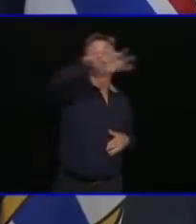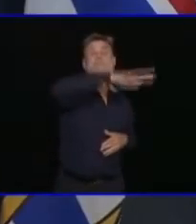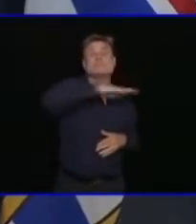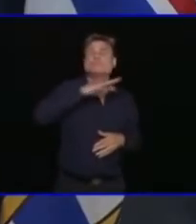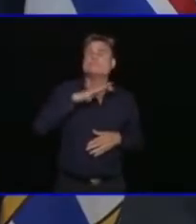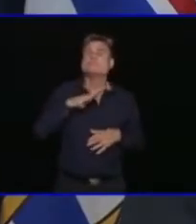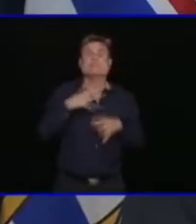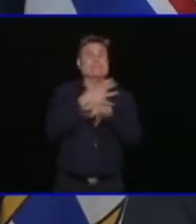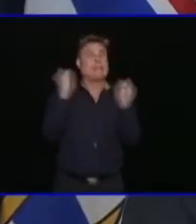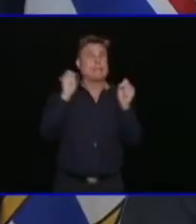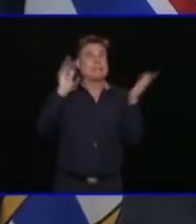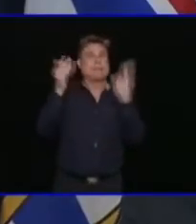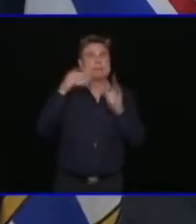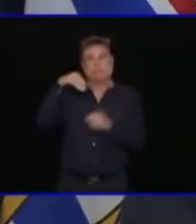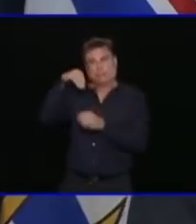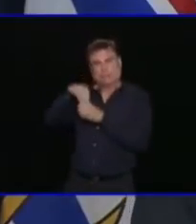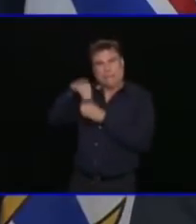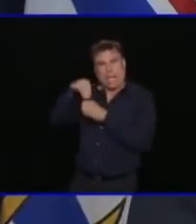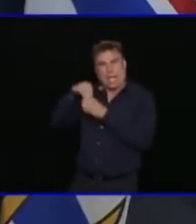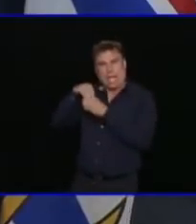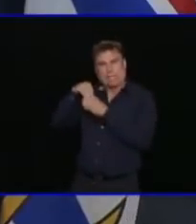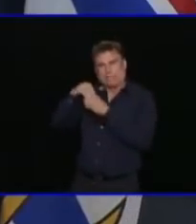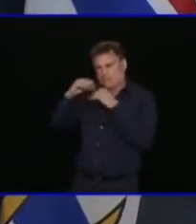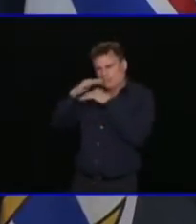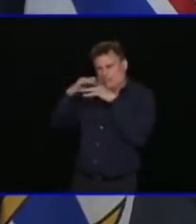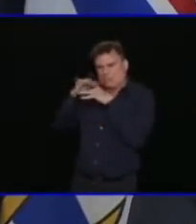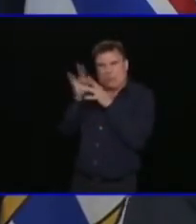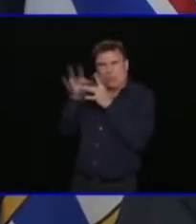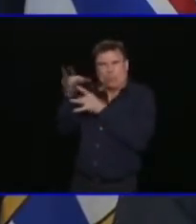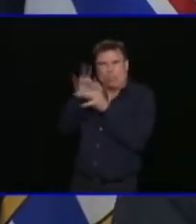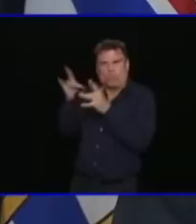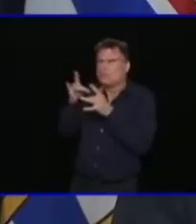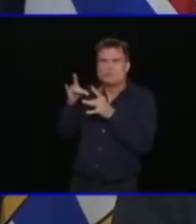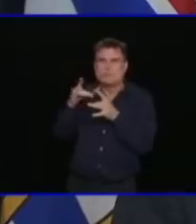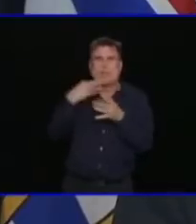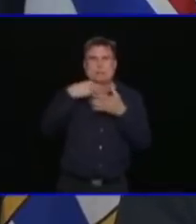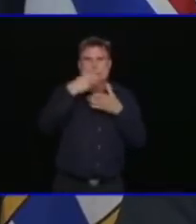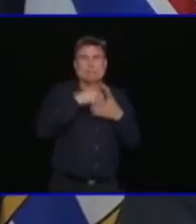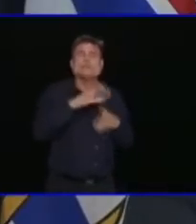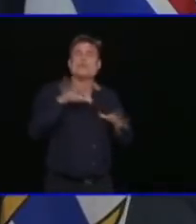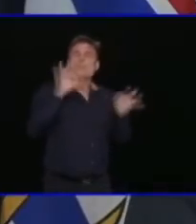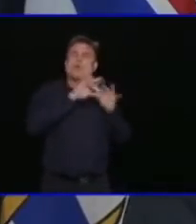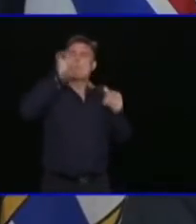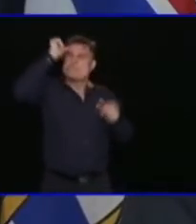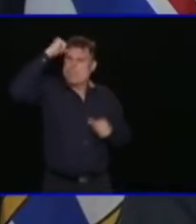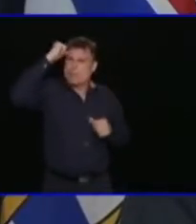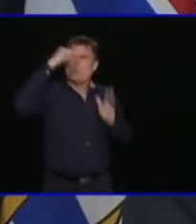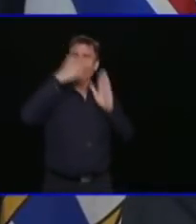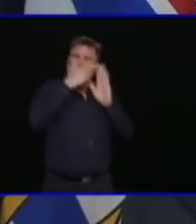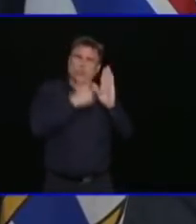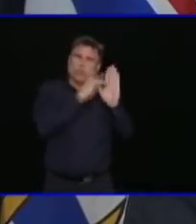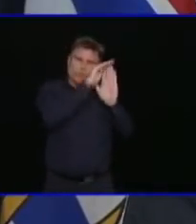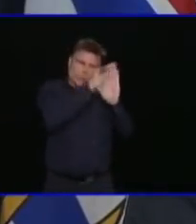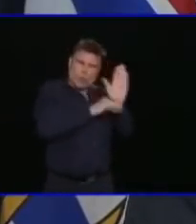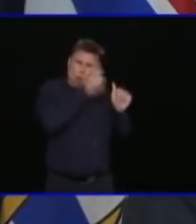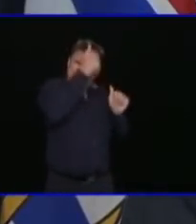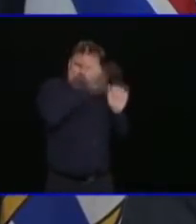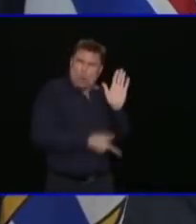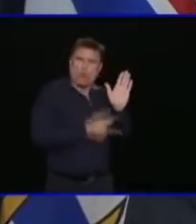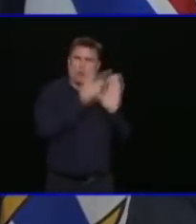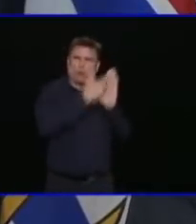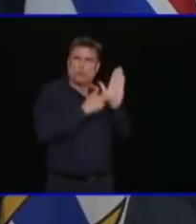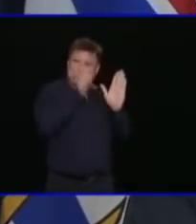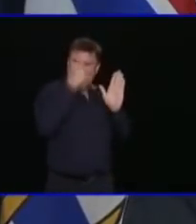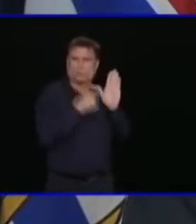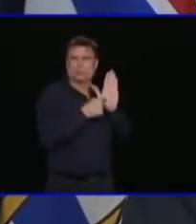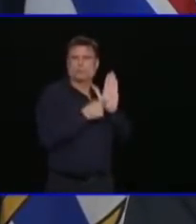we'll save lives. Aujourd'hui, nous faisons le point sur le nombre de nouveaux cas pour 3 périodes de référence de 24 heures chacune, soit celle